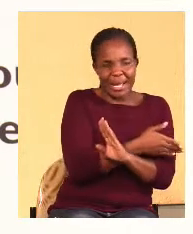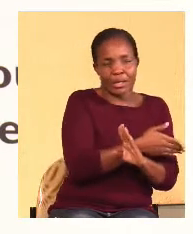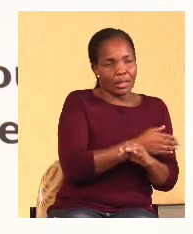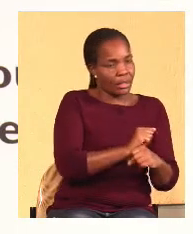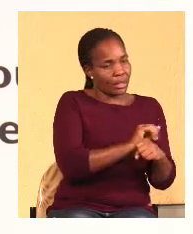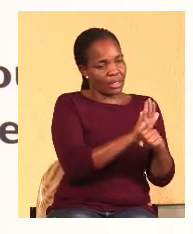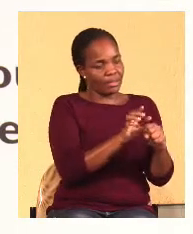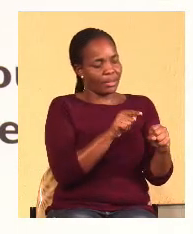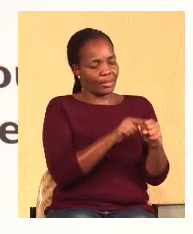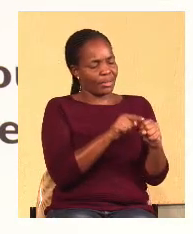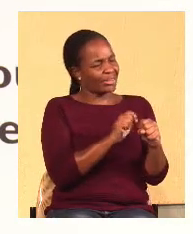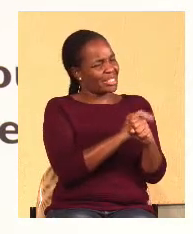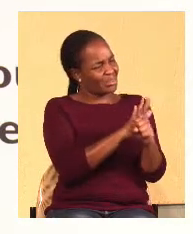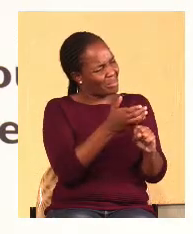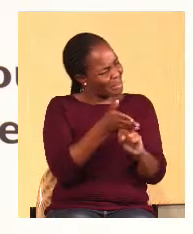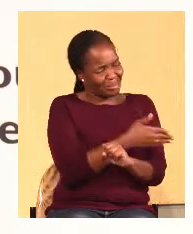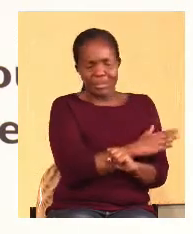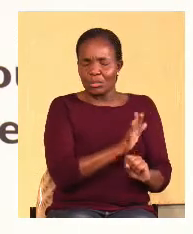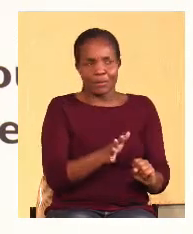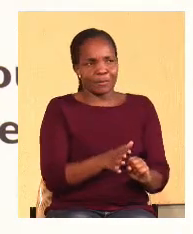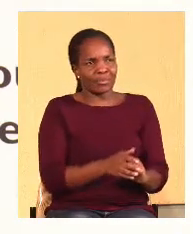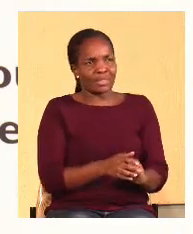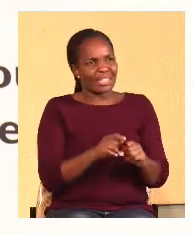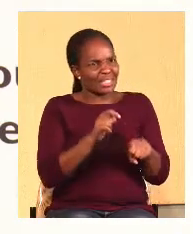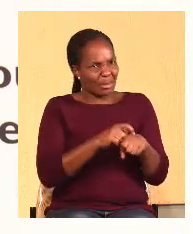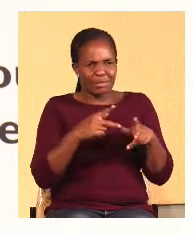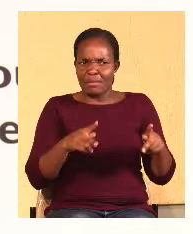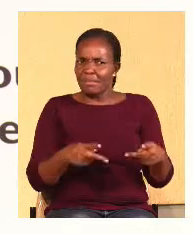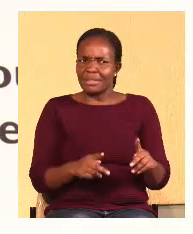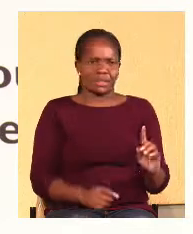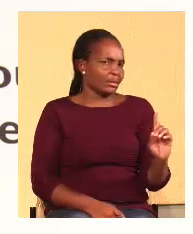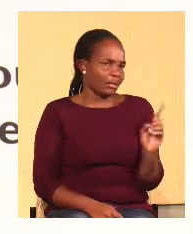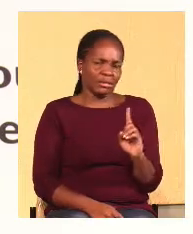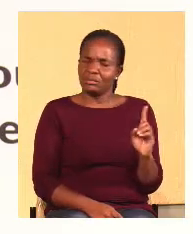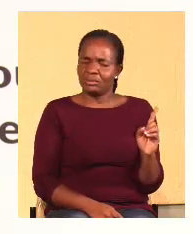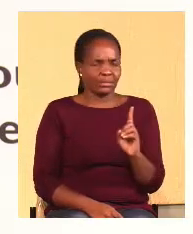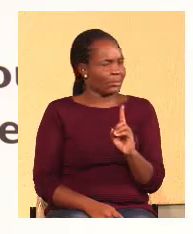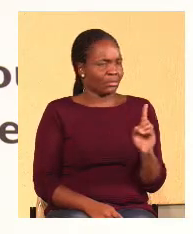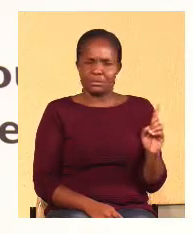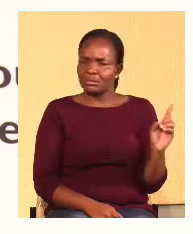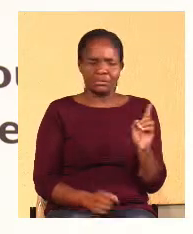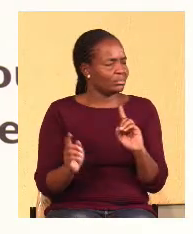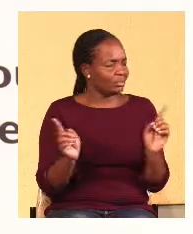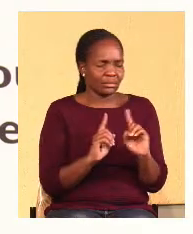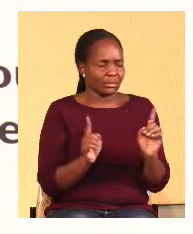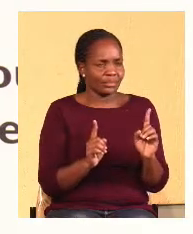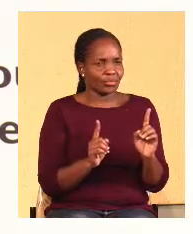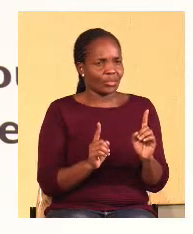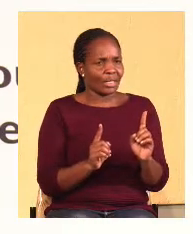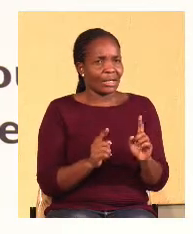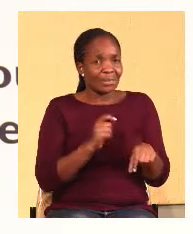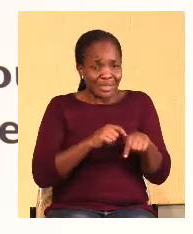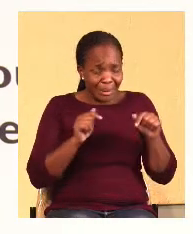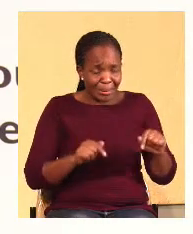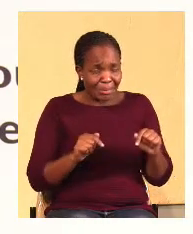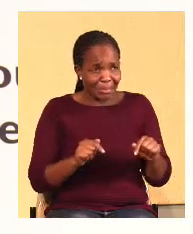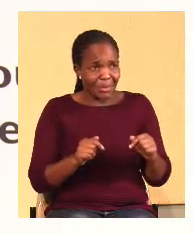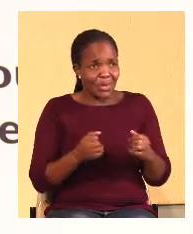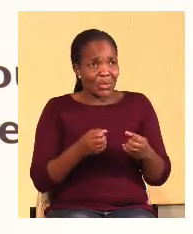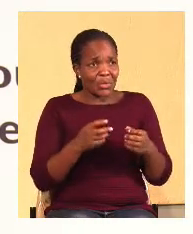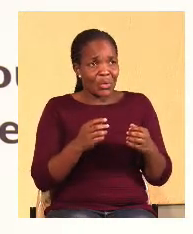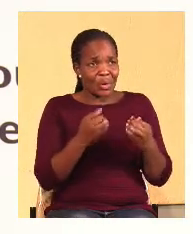You cannot, during this period, have a party, for example. We will not have a situation where